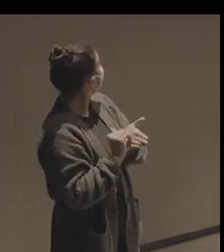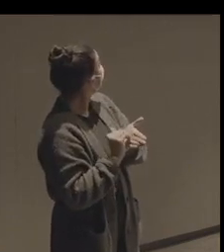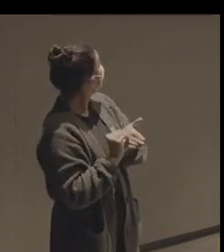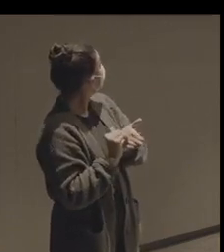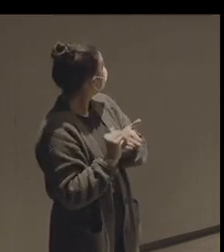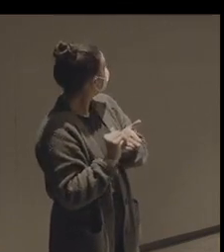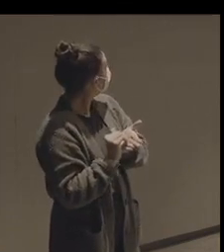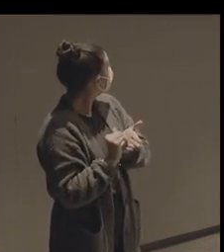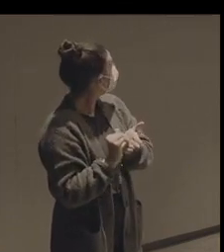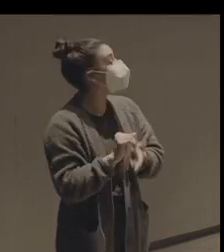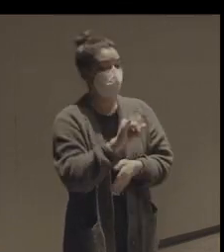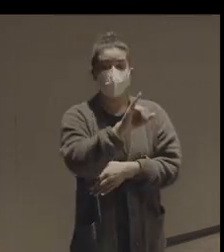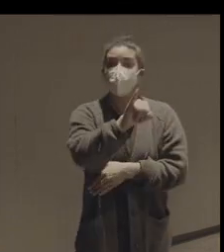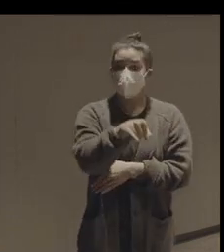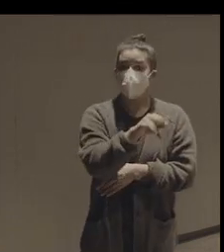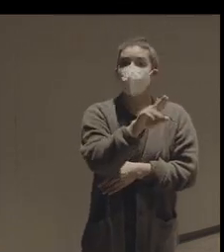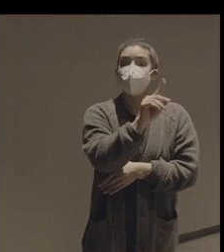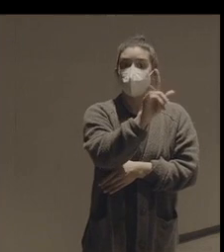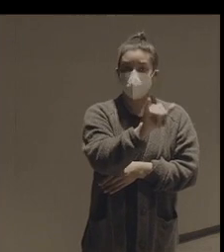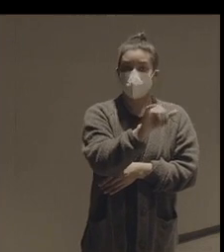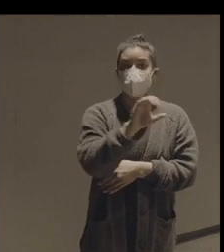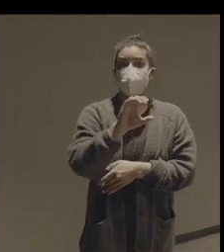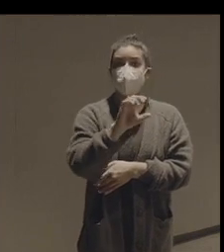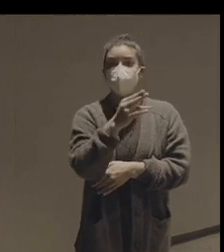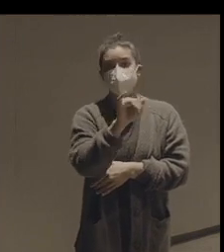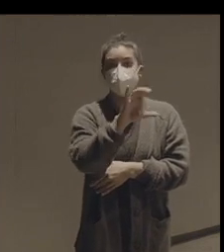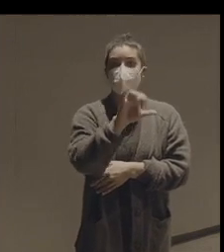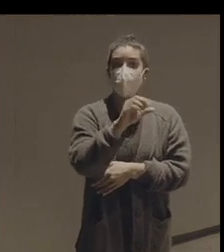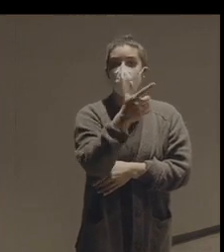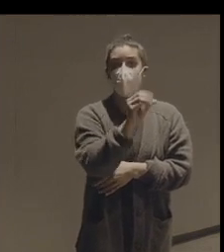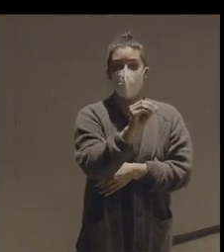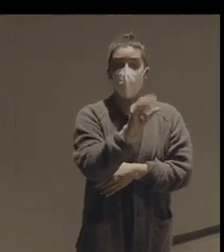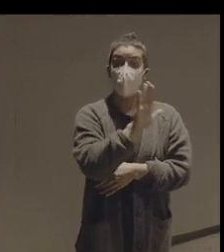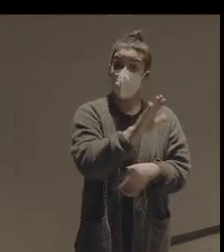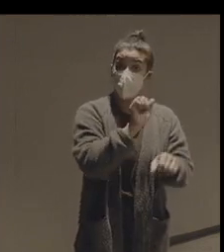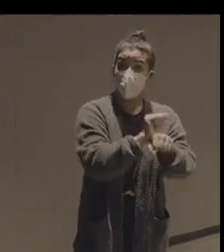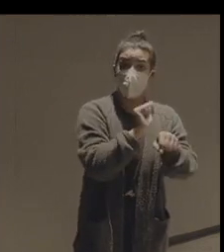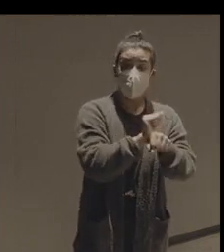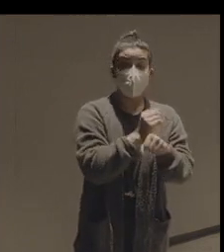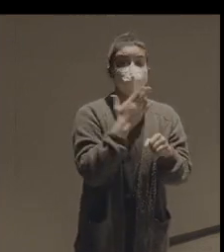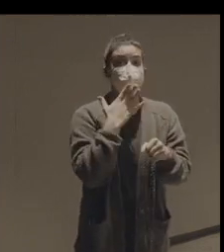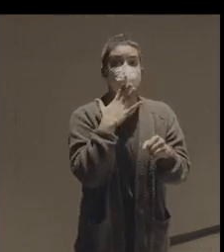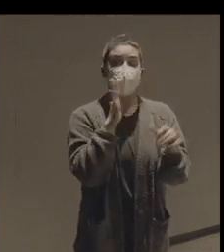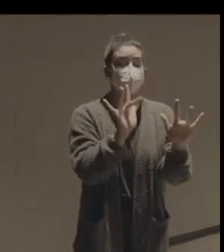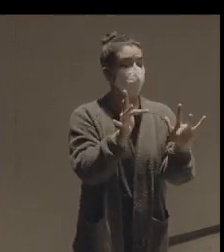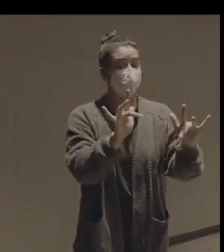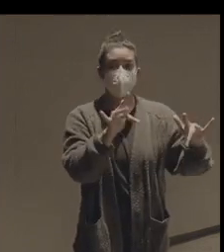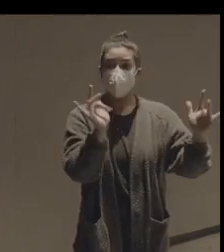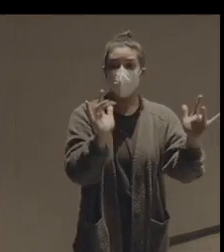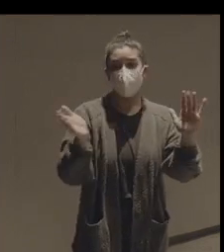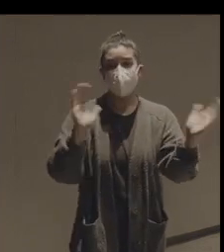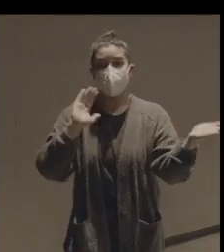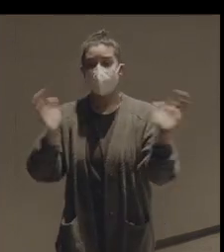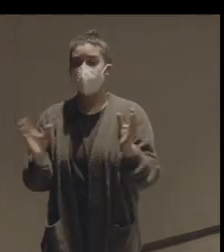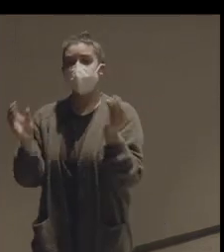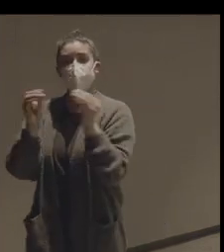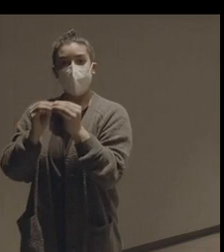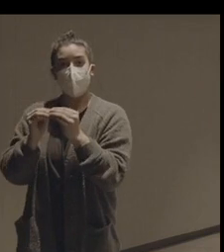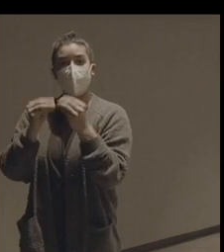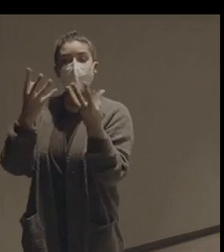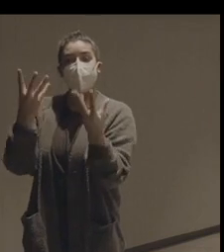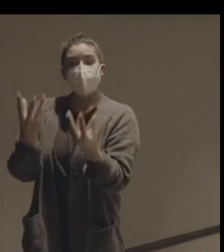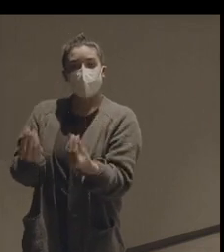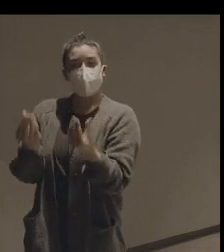illustrated in these two choices, but there weren't that many West Coast people in the Primary Structures exhibition. But